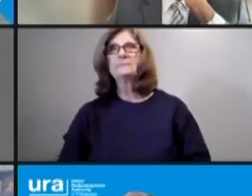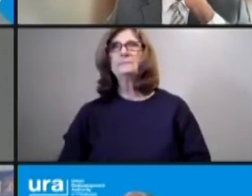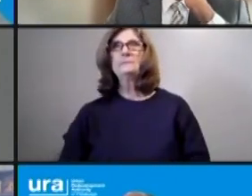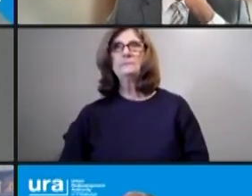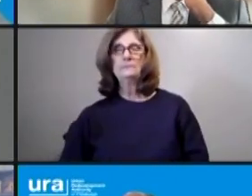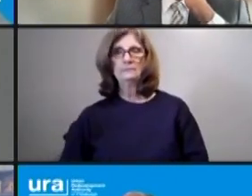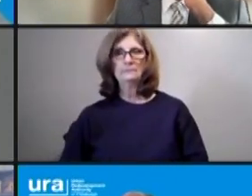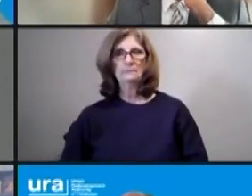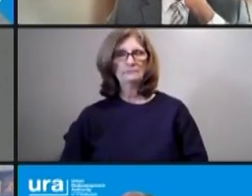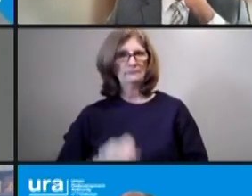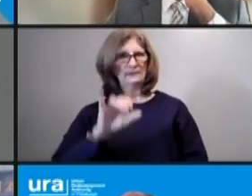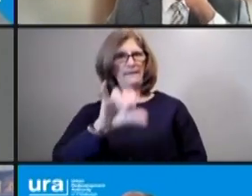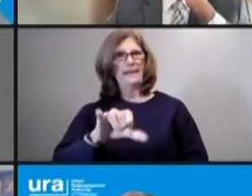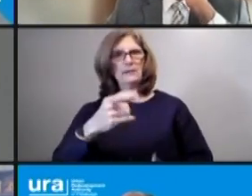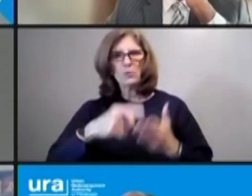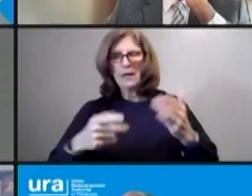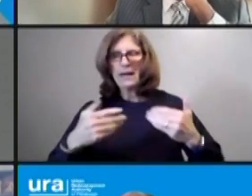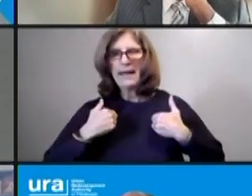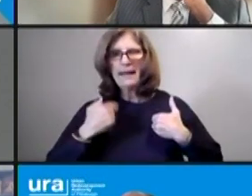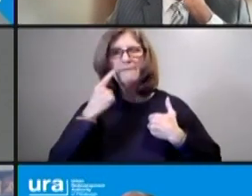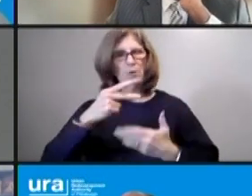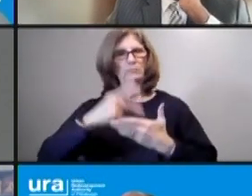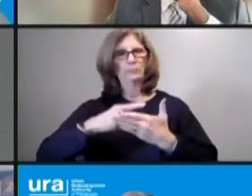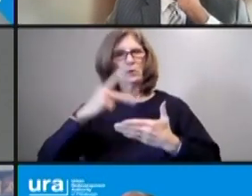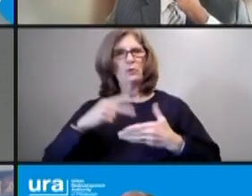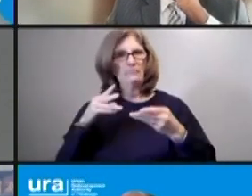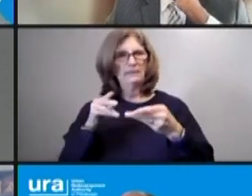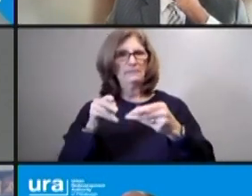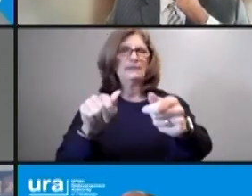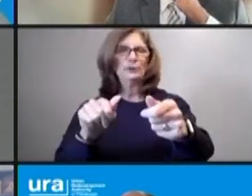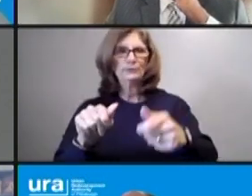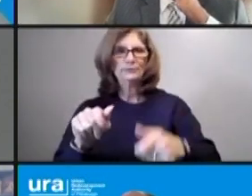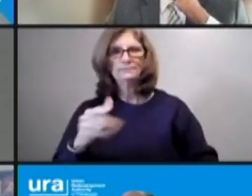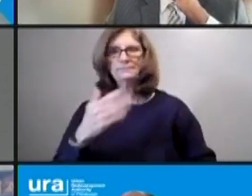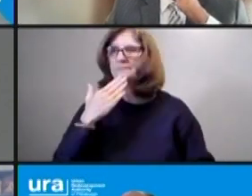And that is all I have for program expenditures. Thank you, Kelly.